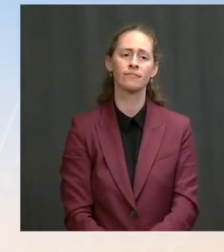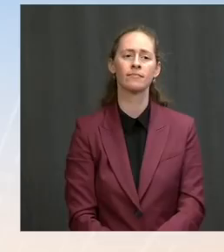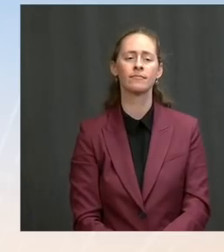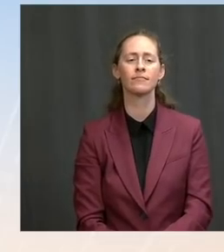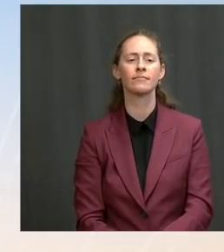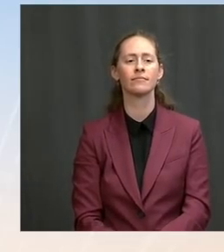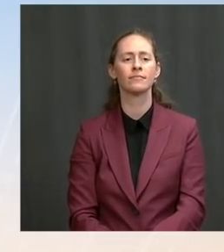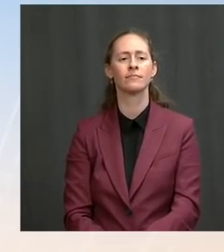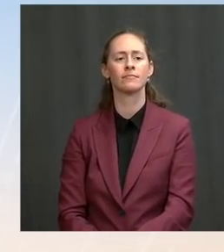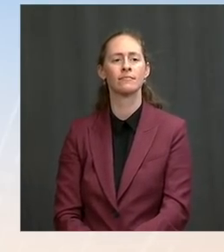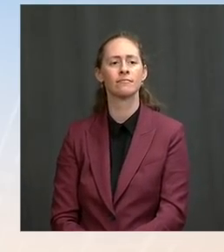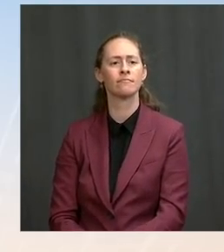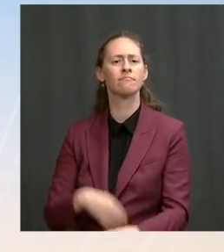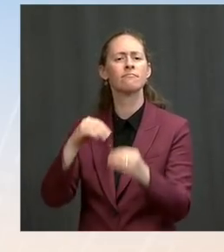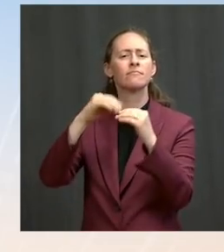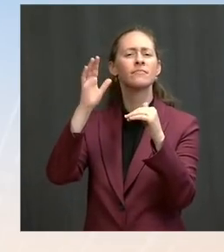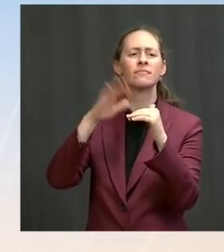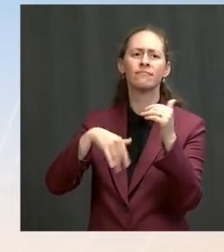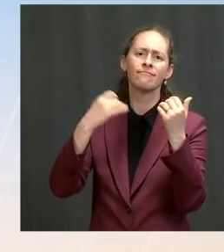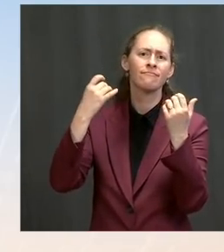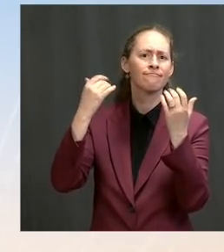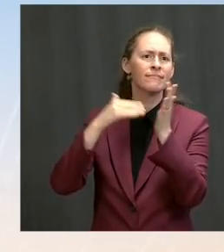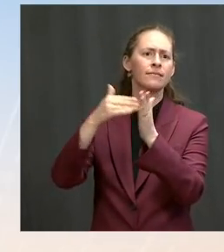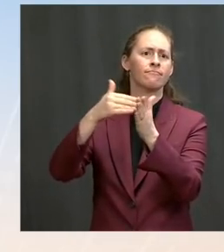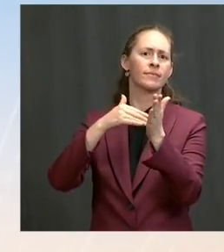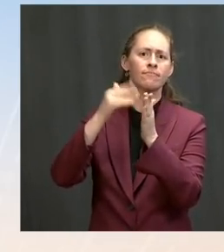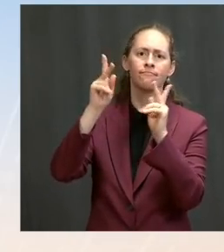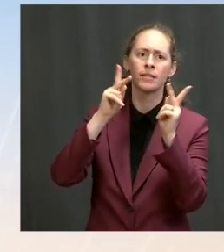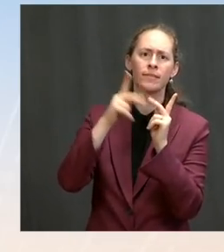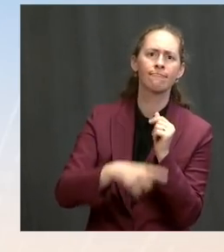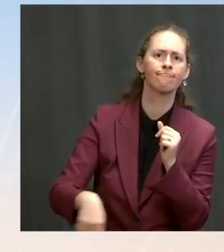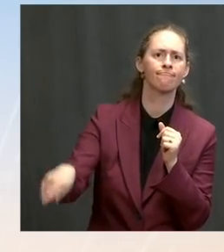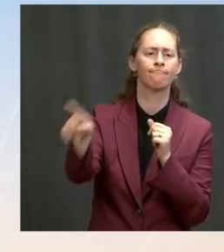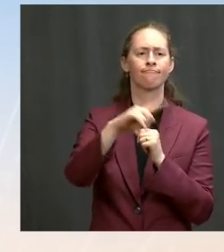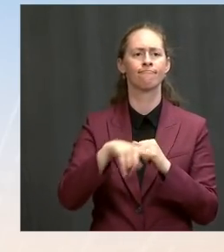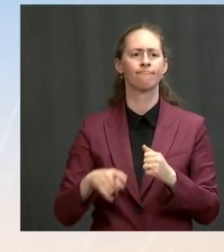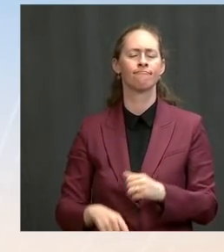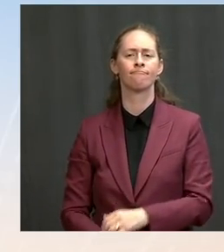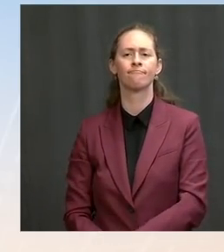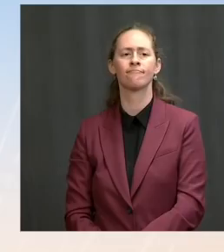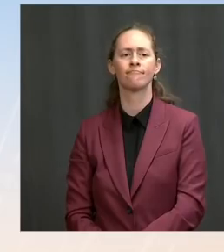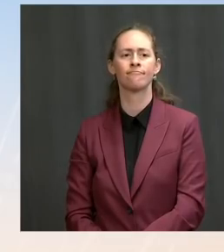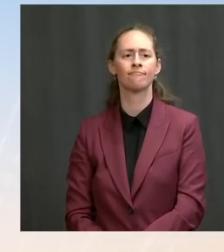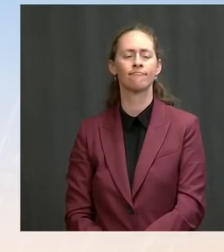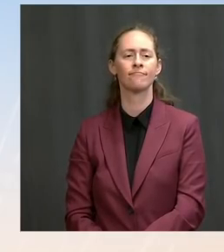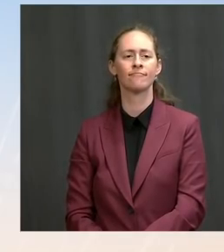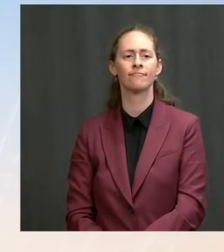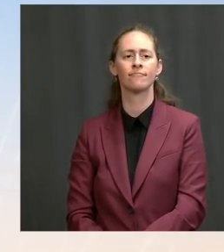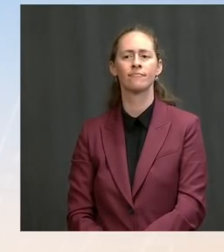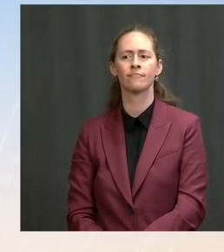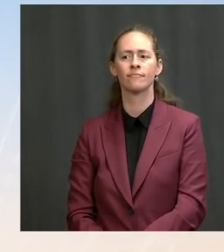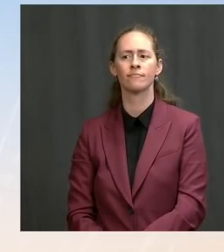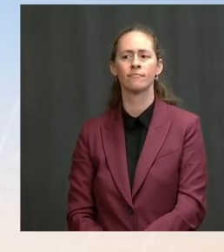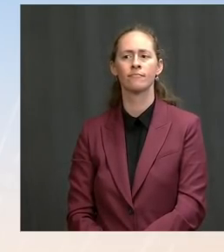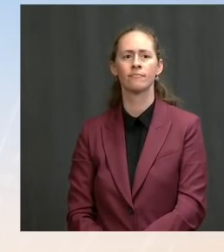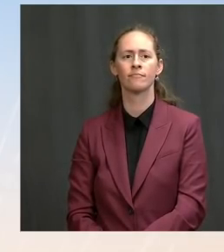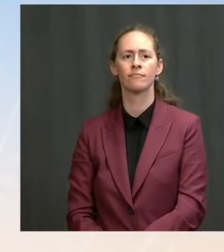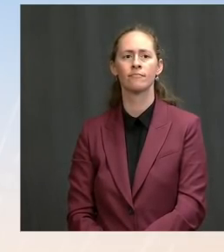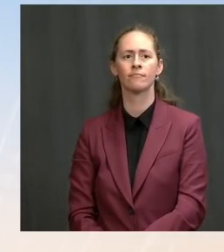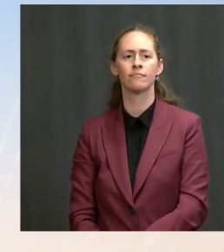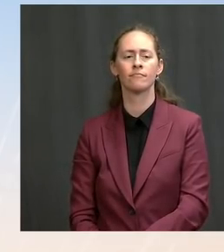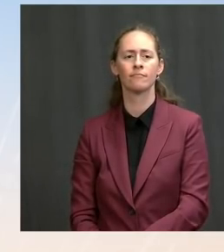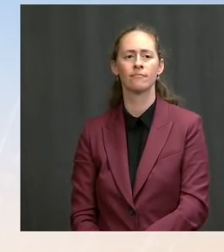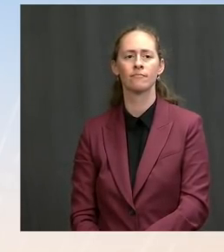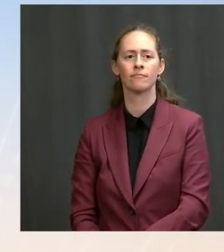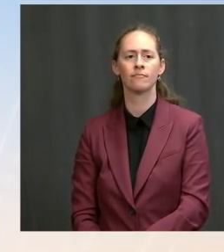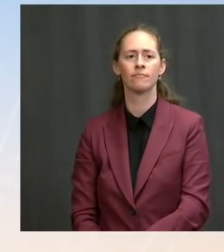according to reports, are living under a conservatorship or guardianship. The most famous case has come to light in the last few weeks. It's Britney Spears. Members of